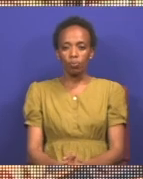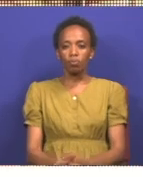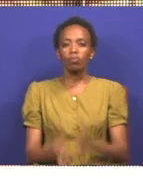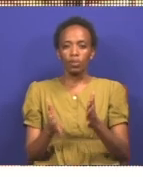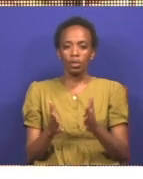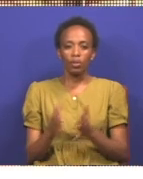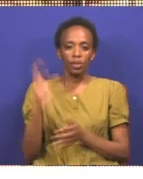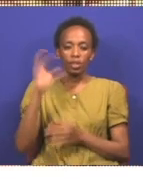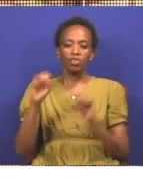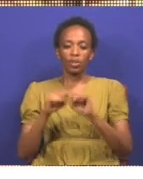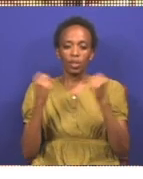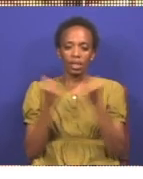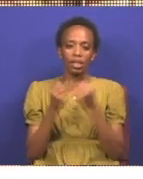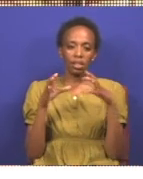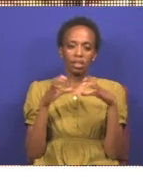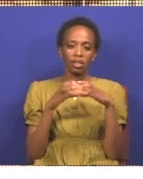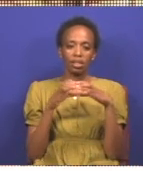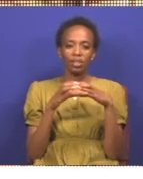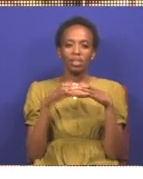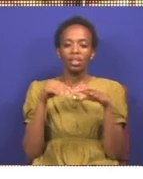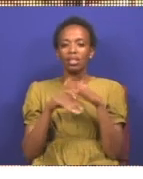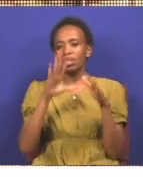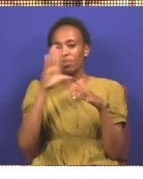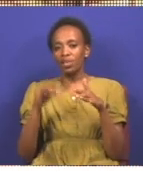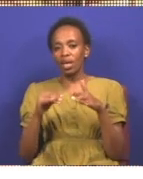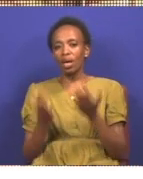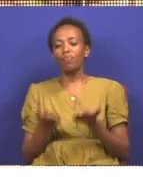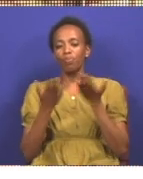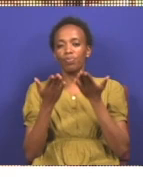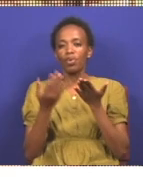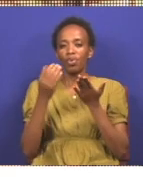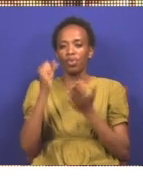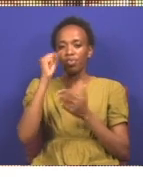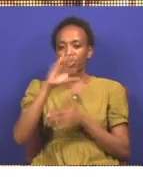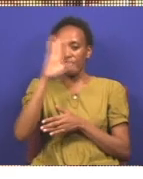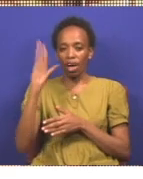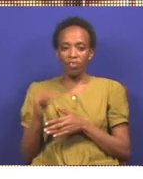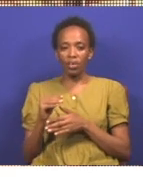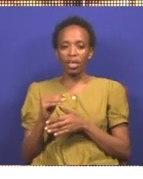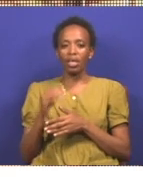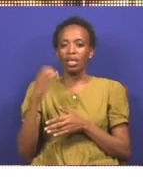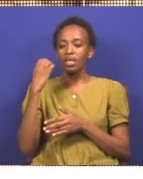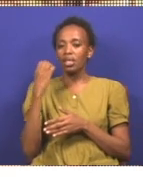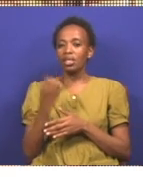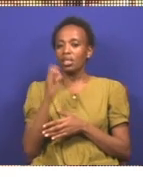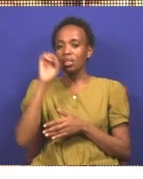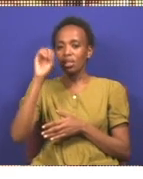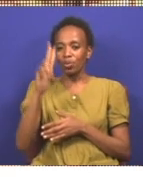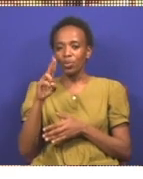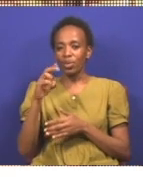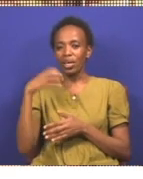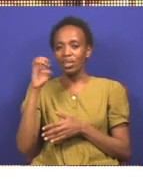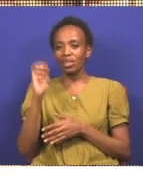Now, civil society organizations in Africa are gearing up for the 5th African Union and European Union